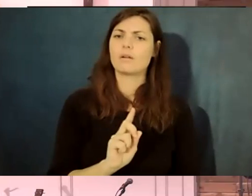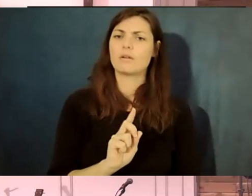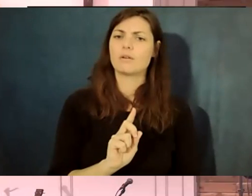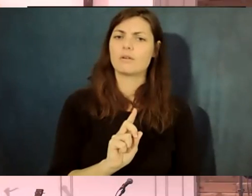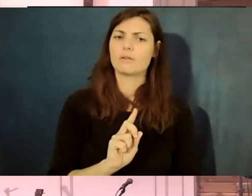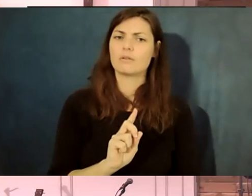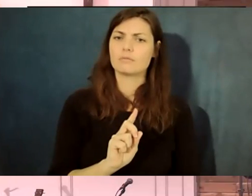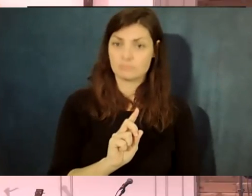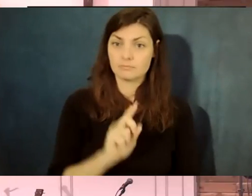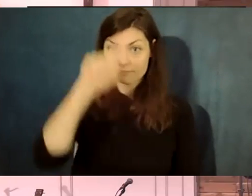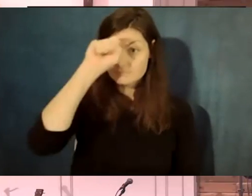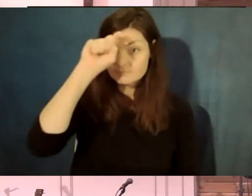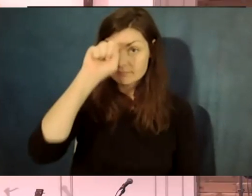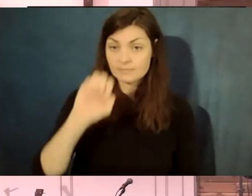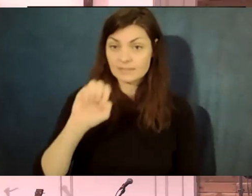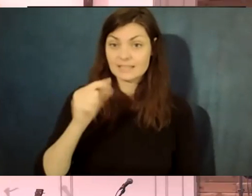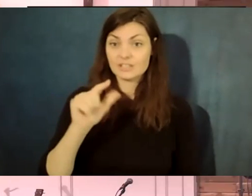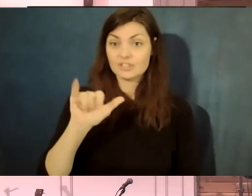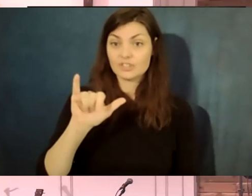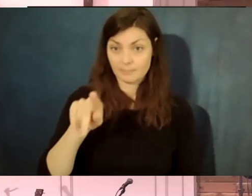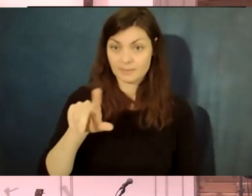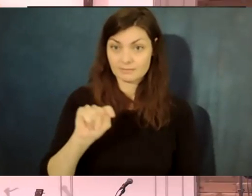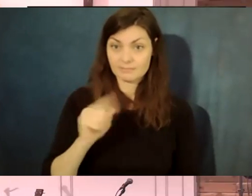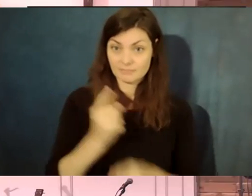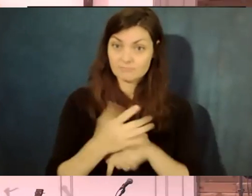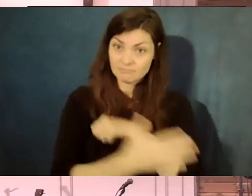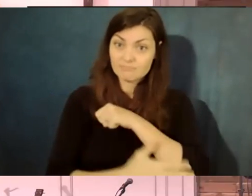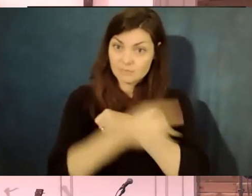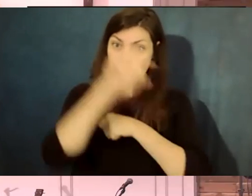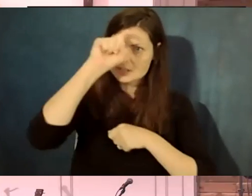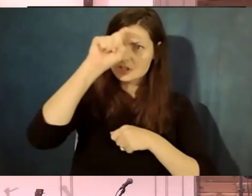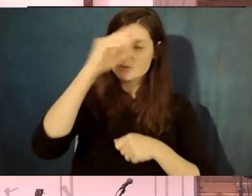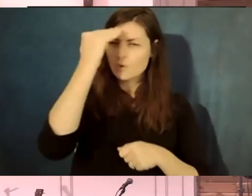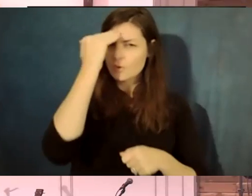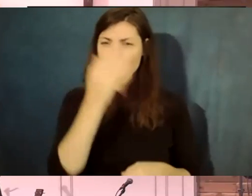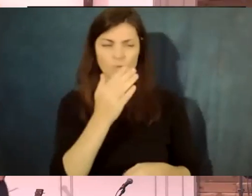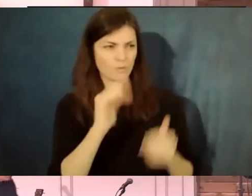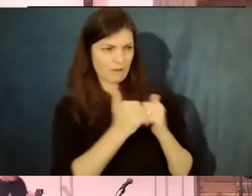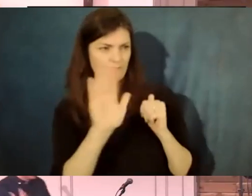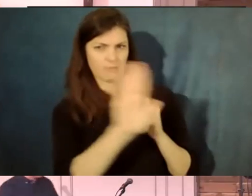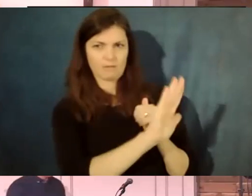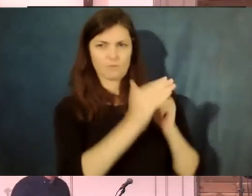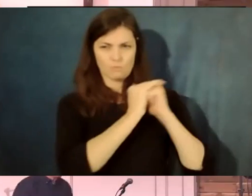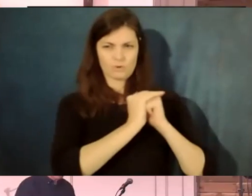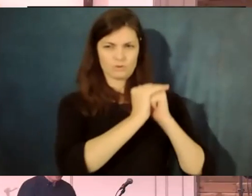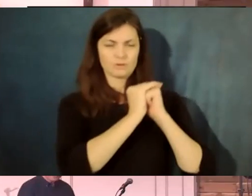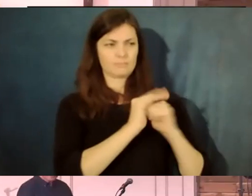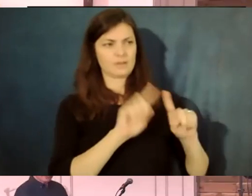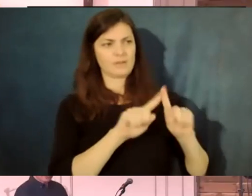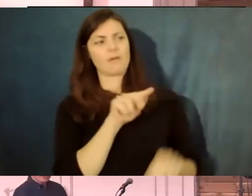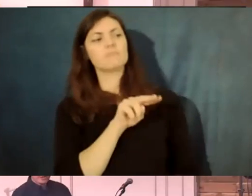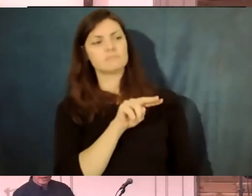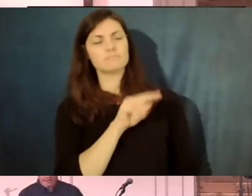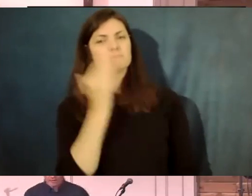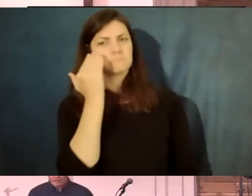Not a trick question. Egypt. They're in Egypt. They knew how the Egyptians worshiped. They knew how things were in Egypt. Now